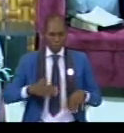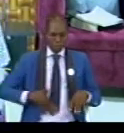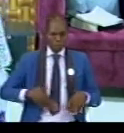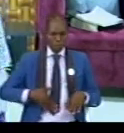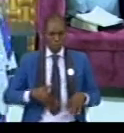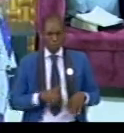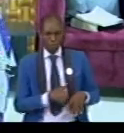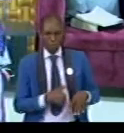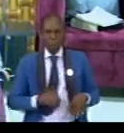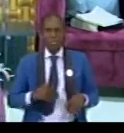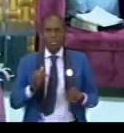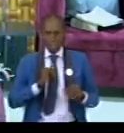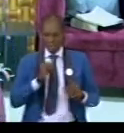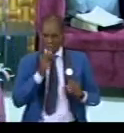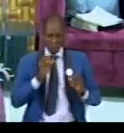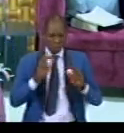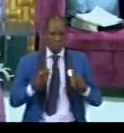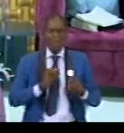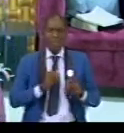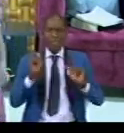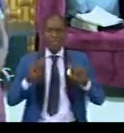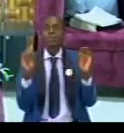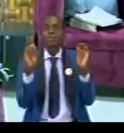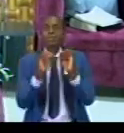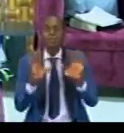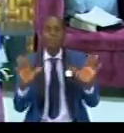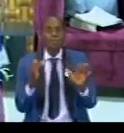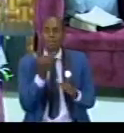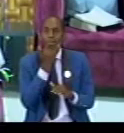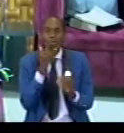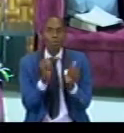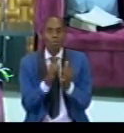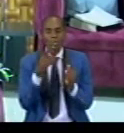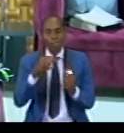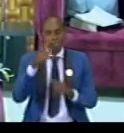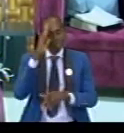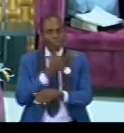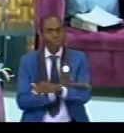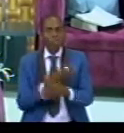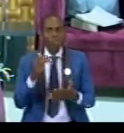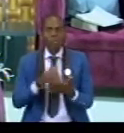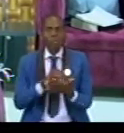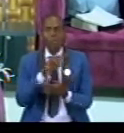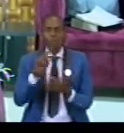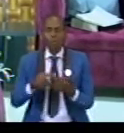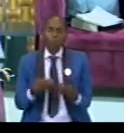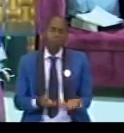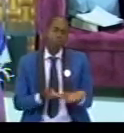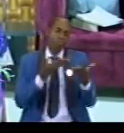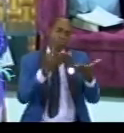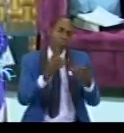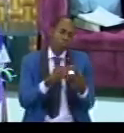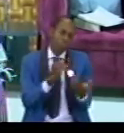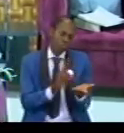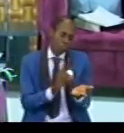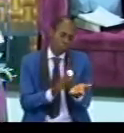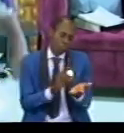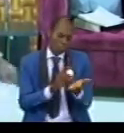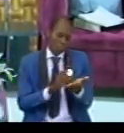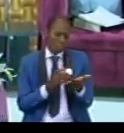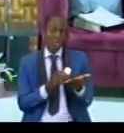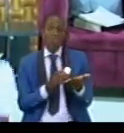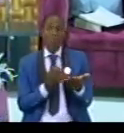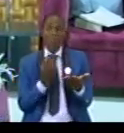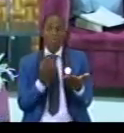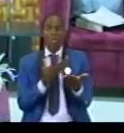said, I am healed. I can breathe. So that is why I'm praising God. When I gave the doctor the report of this, now discharge him on